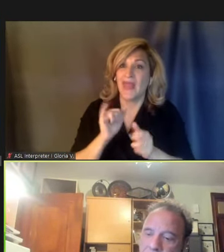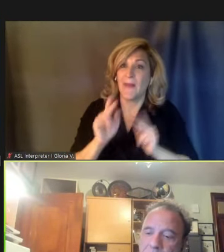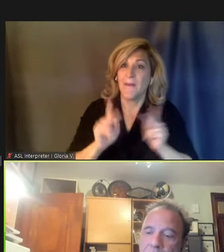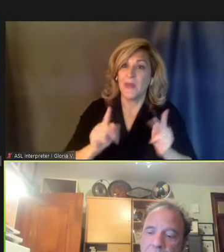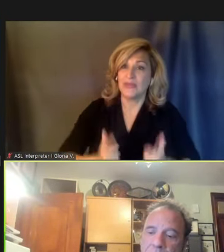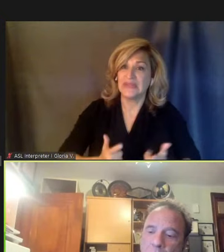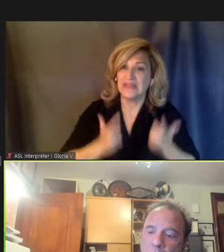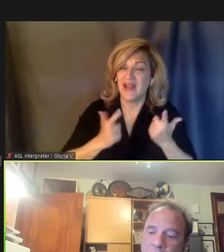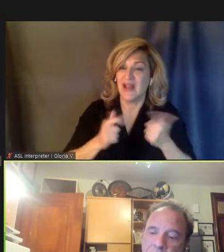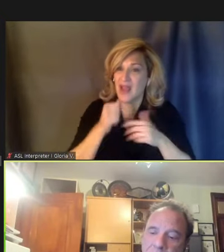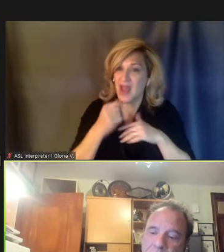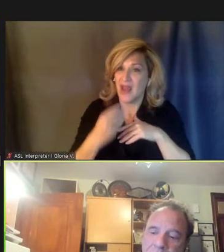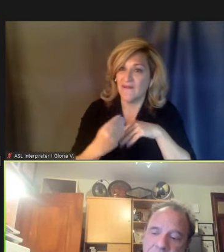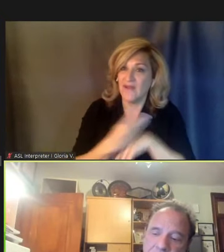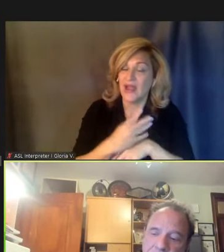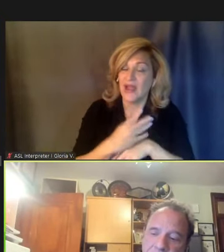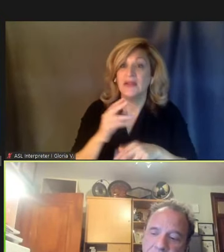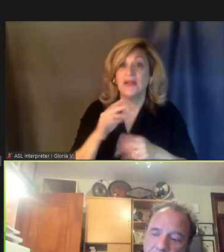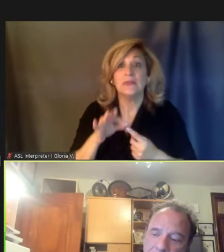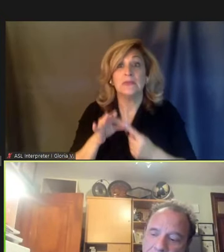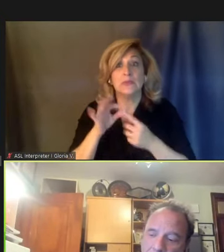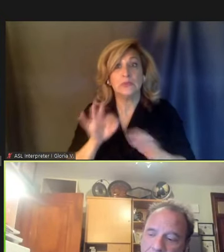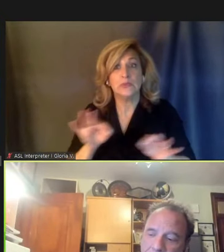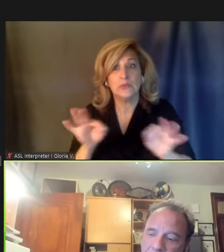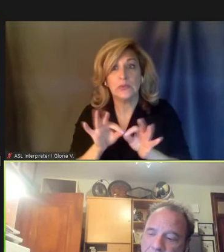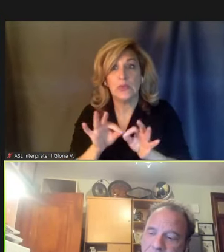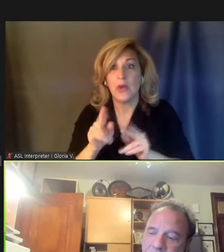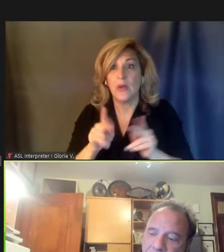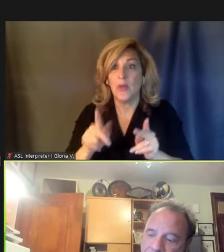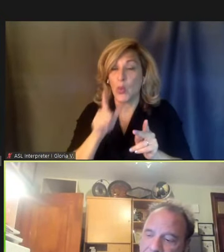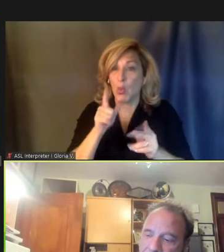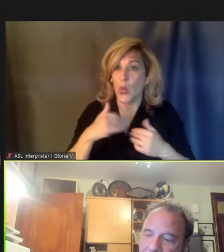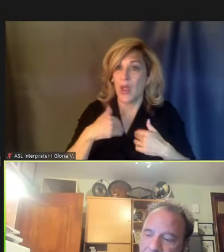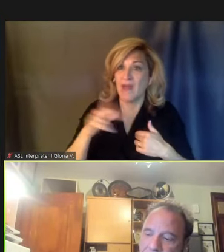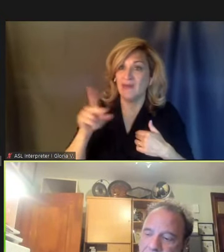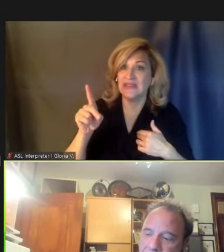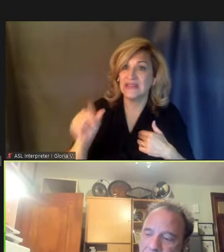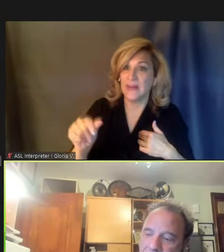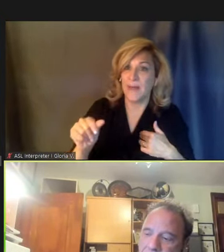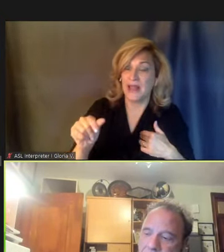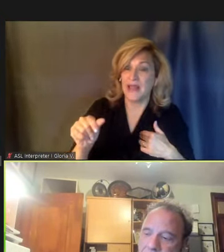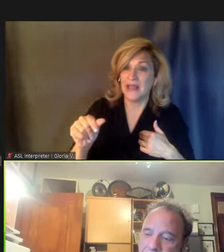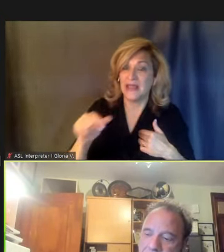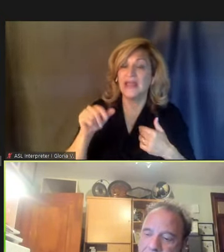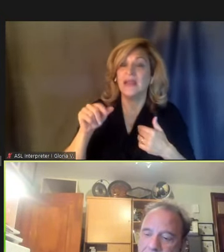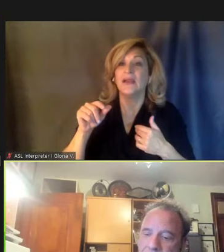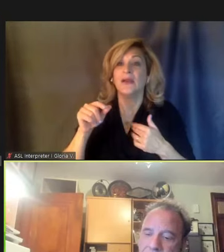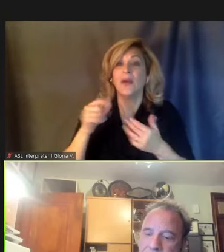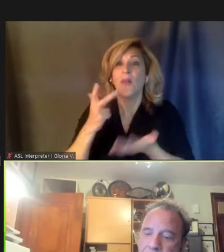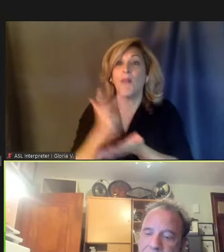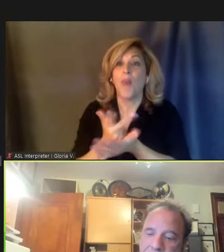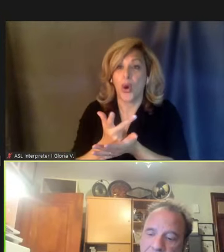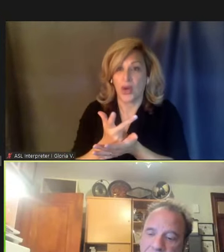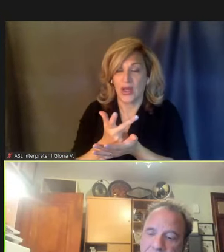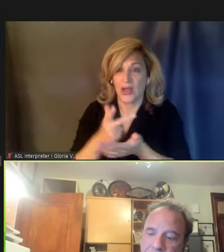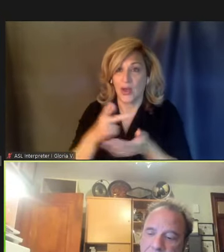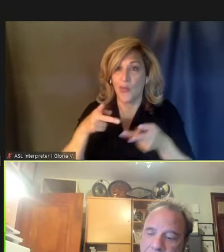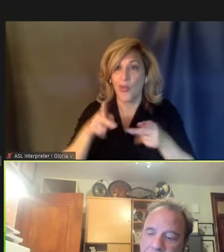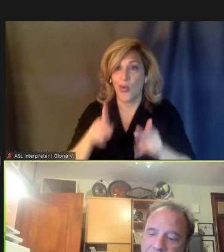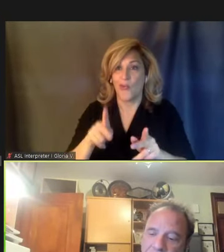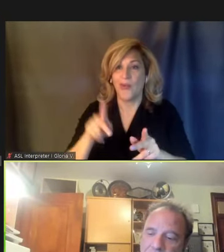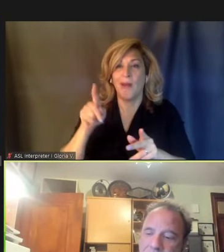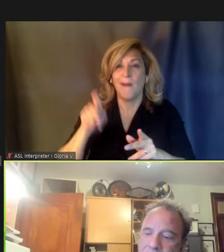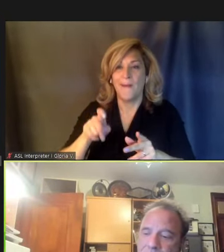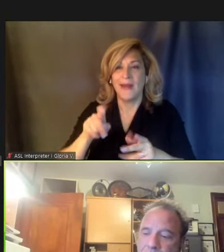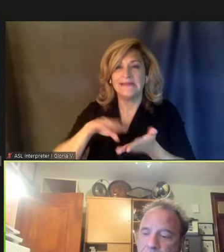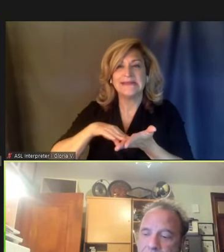important, those who hold New York City disability parking permits must be exempt from these fees. As they, by the nature of disabilities,